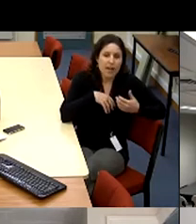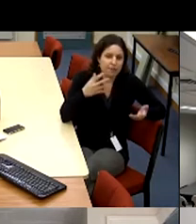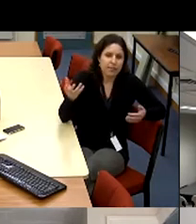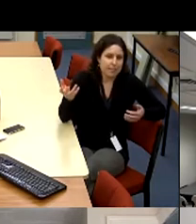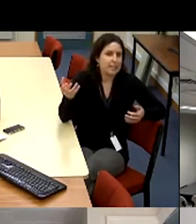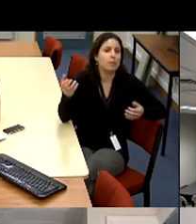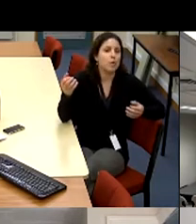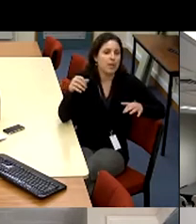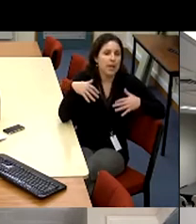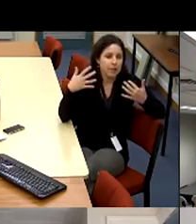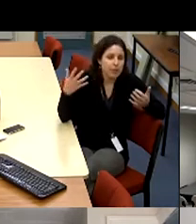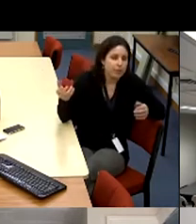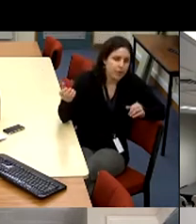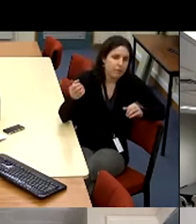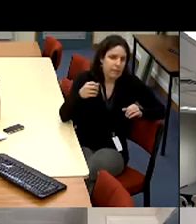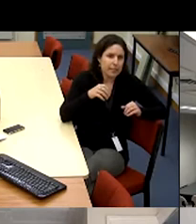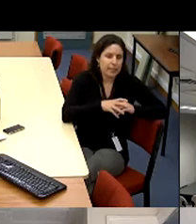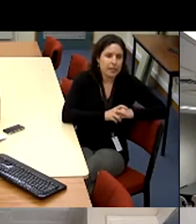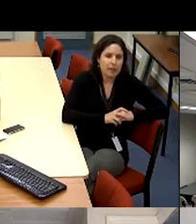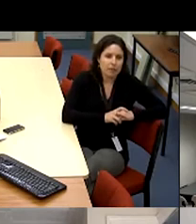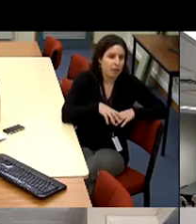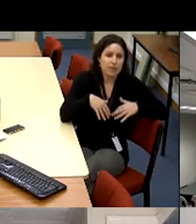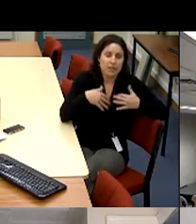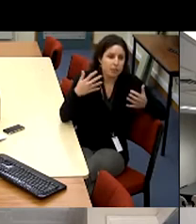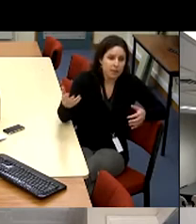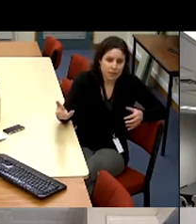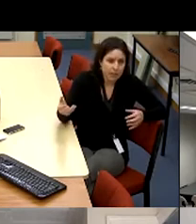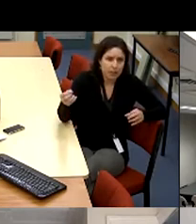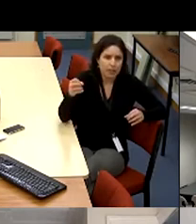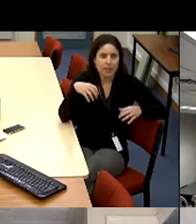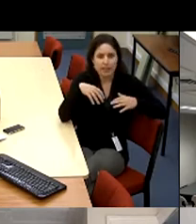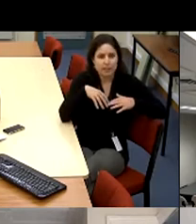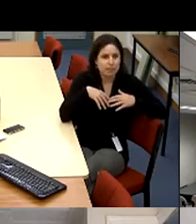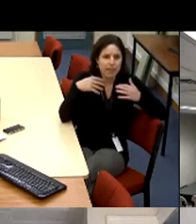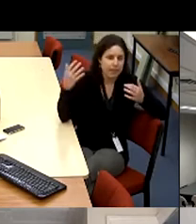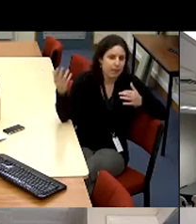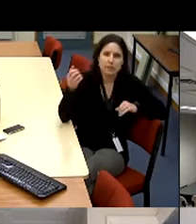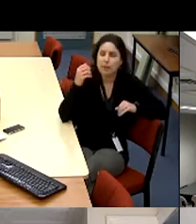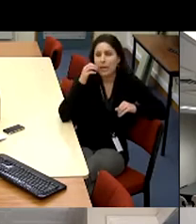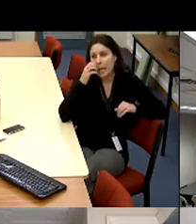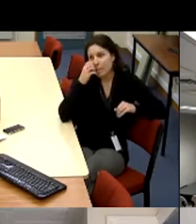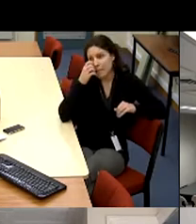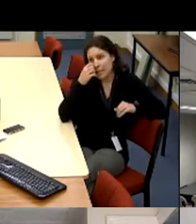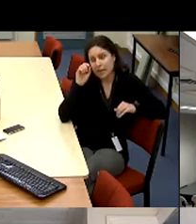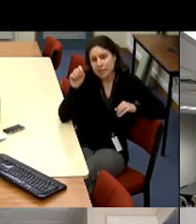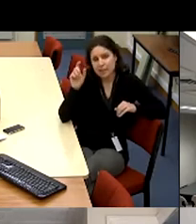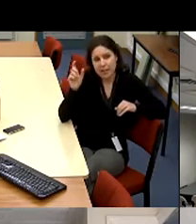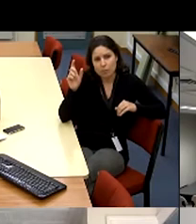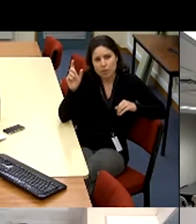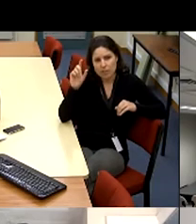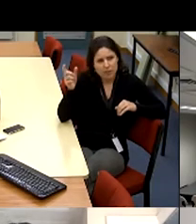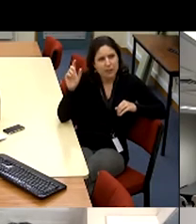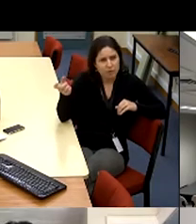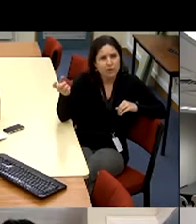You know, they have since explored other avenues of funding from like the Tyndall Foundation and others. But yeah, they did